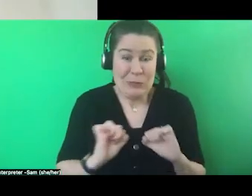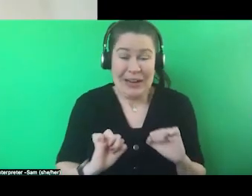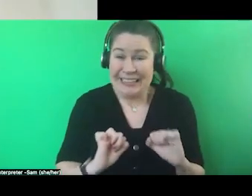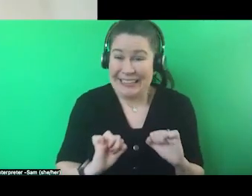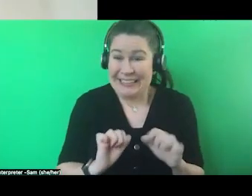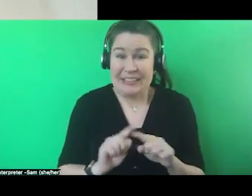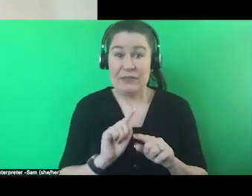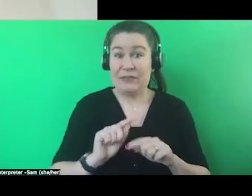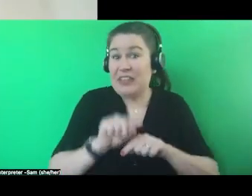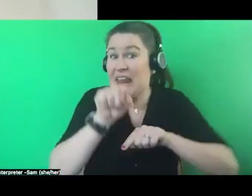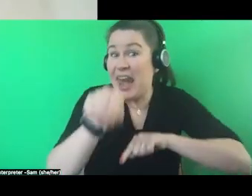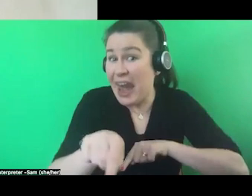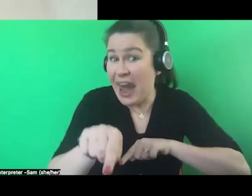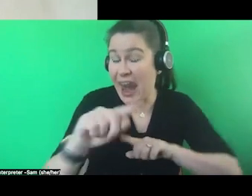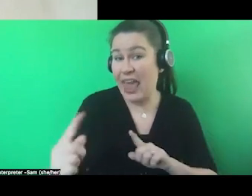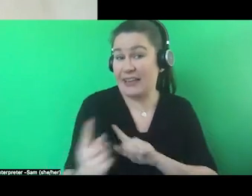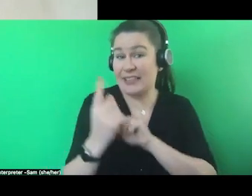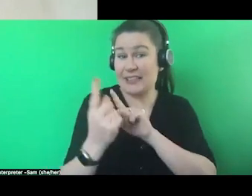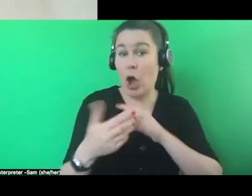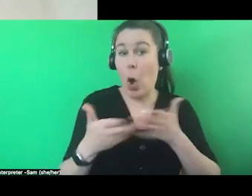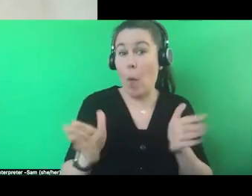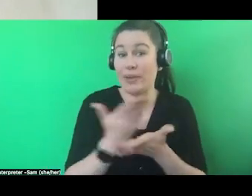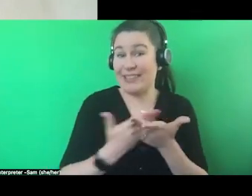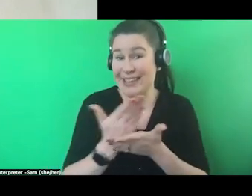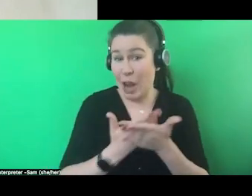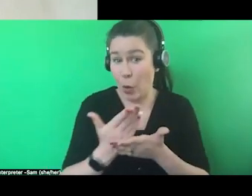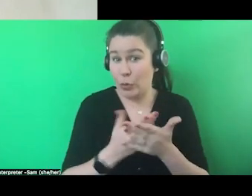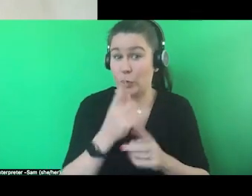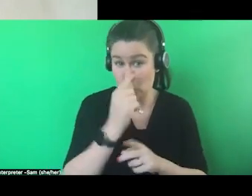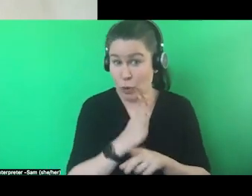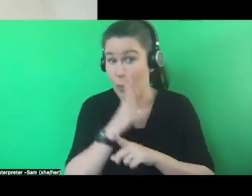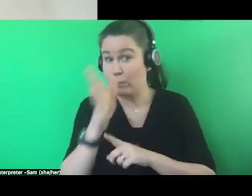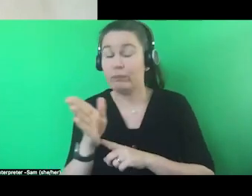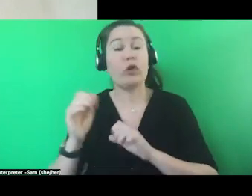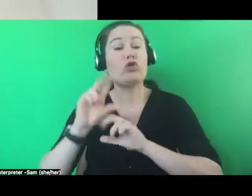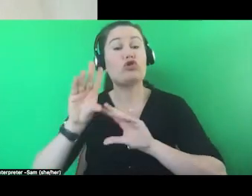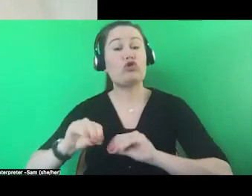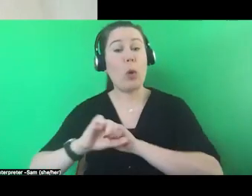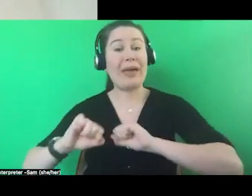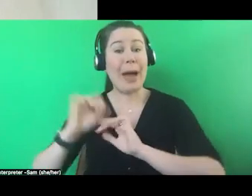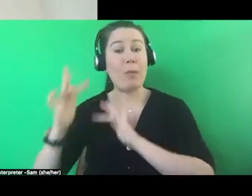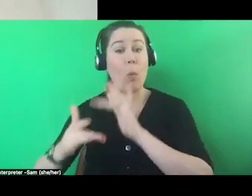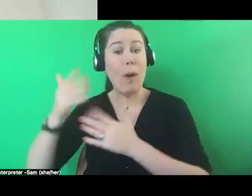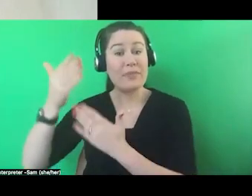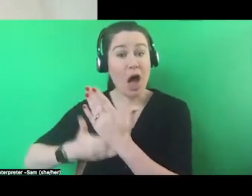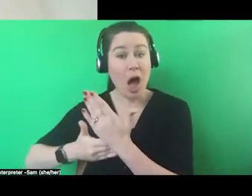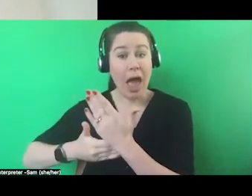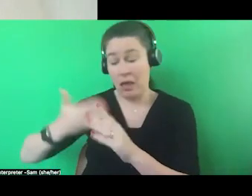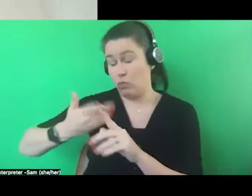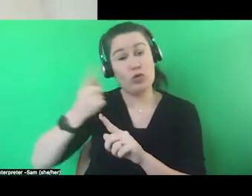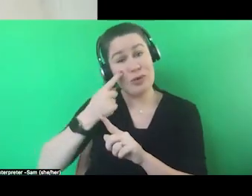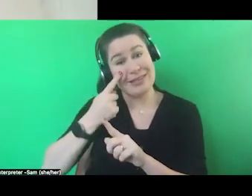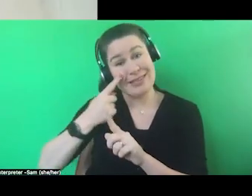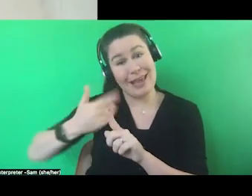Open Dialogo fix, you can also head to Stopgap's website where you can find 4 more Open